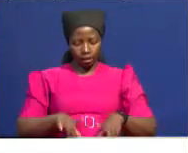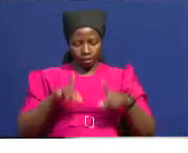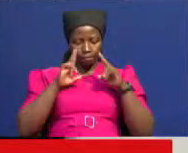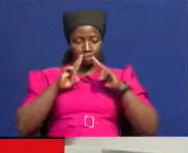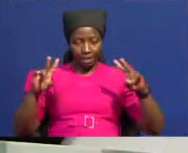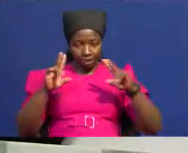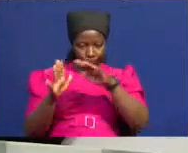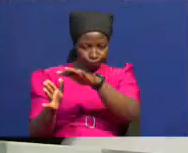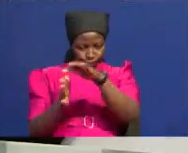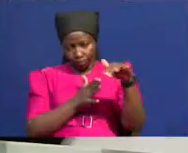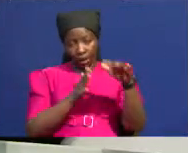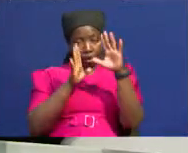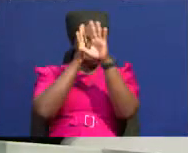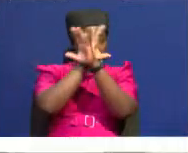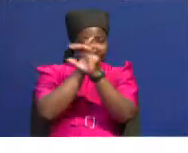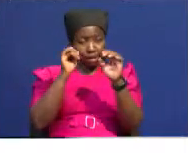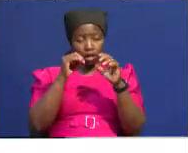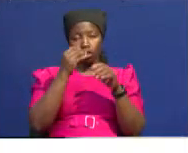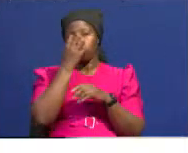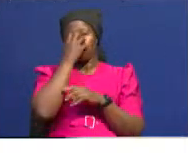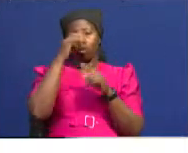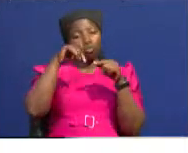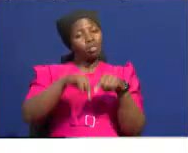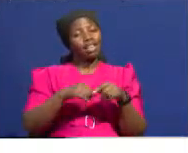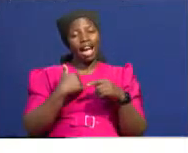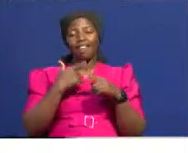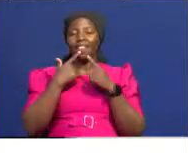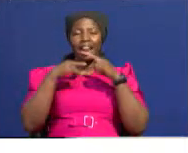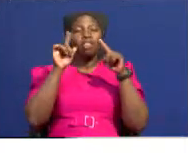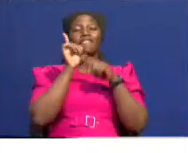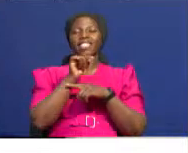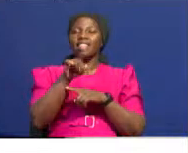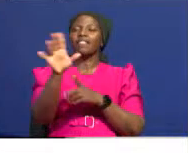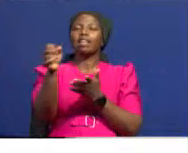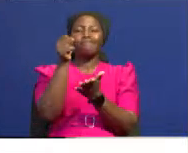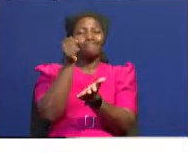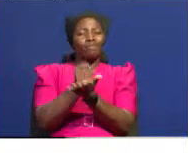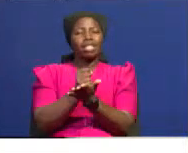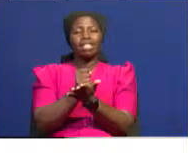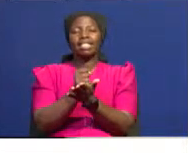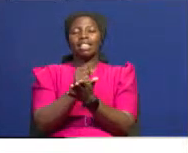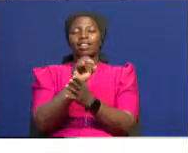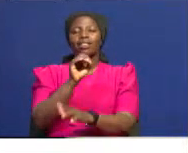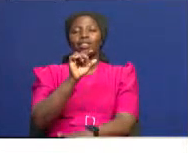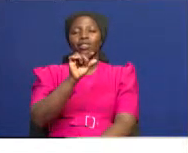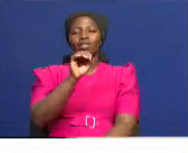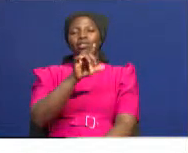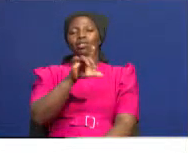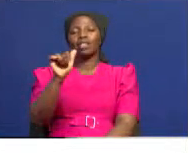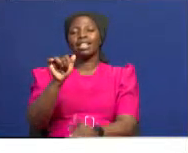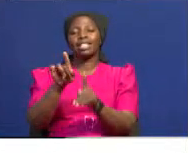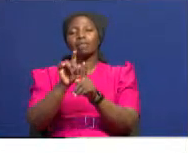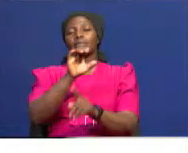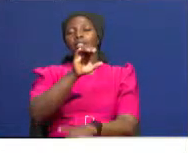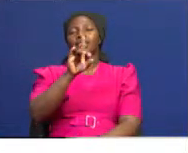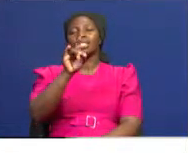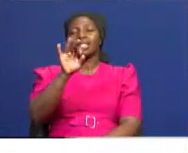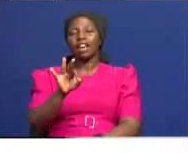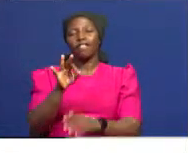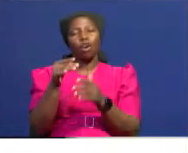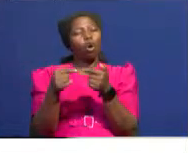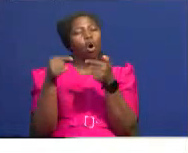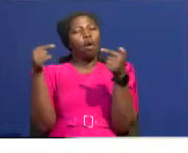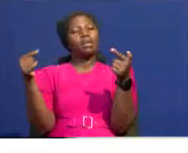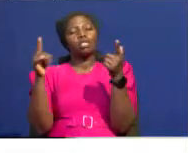President William Ruto has today revealed that he appointed General Francis Ogola as the Chief of Defence Forces against the wishes